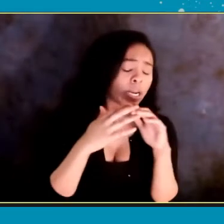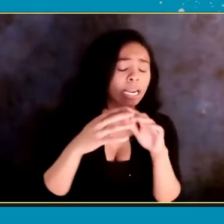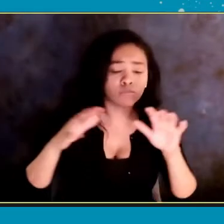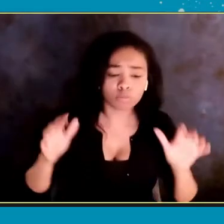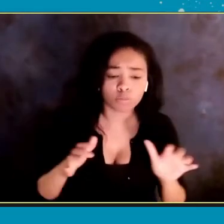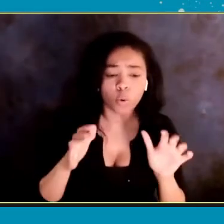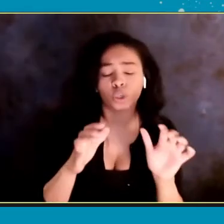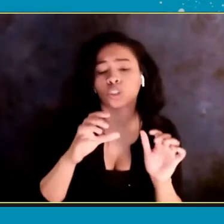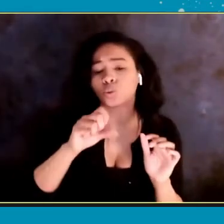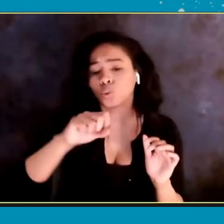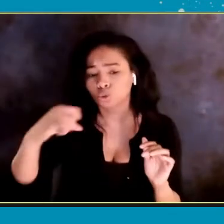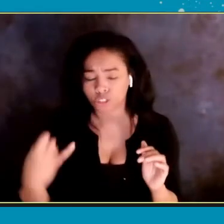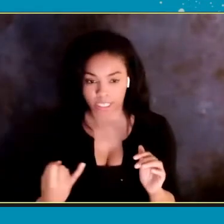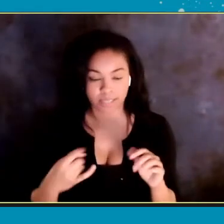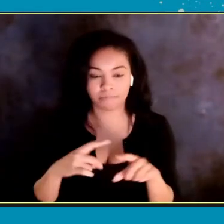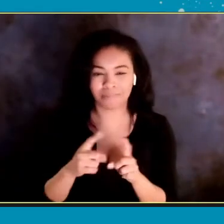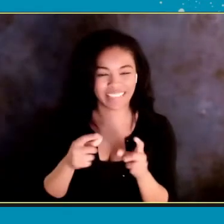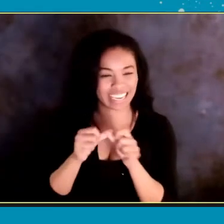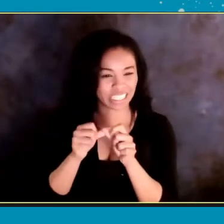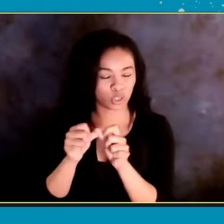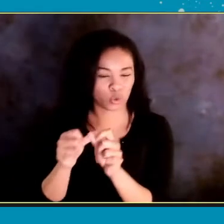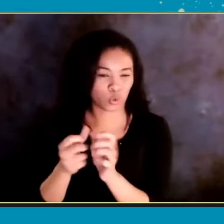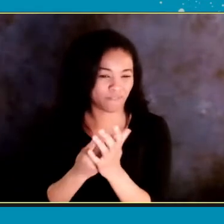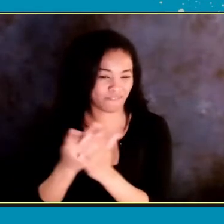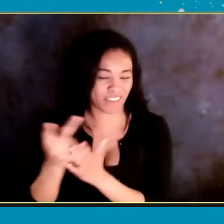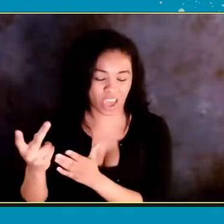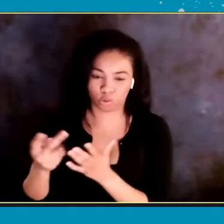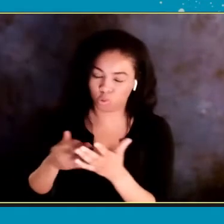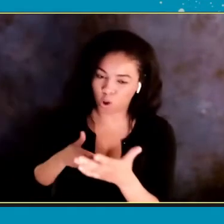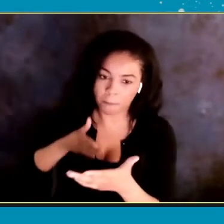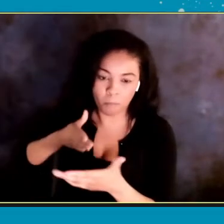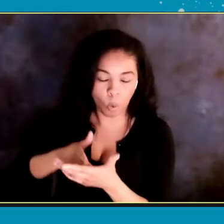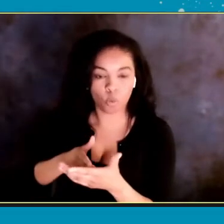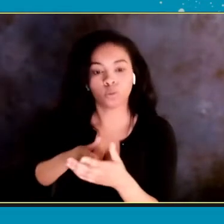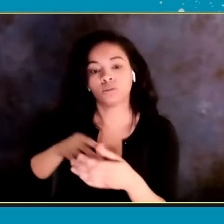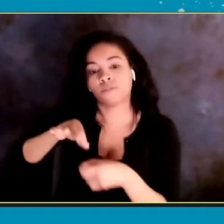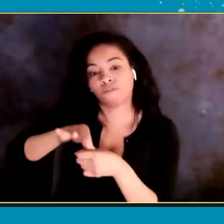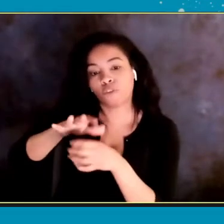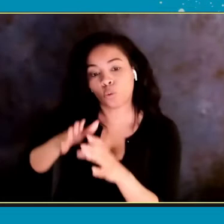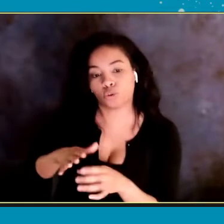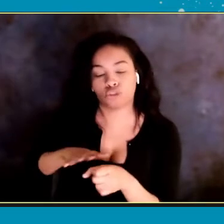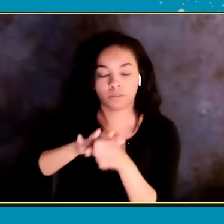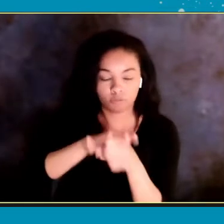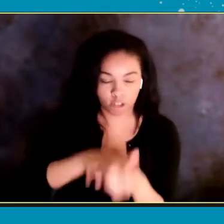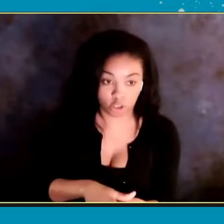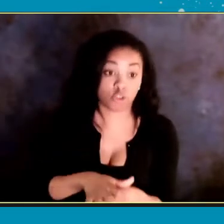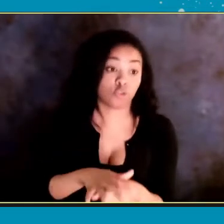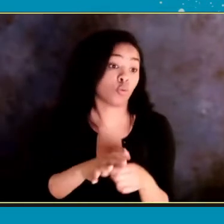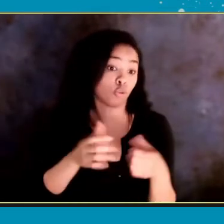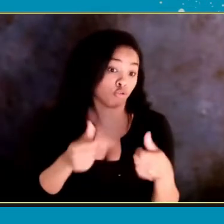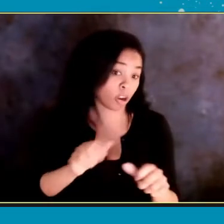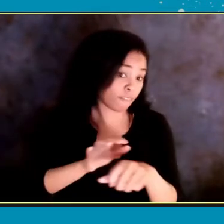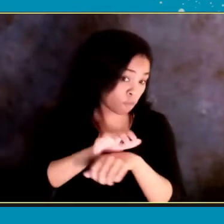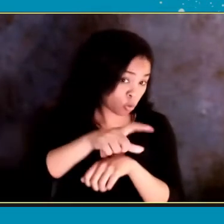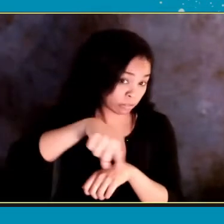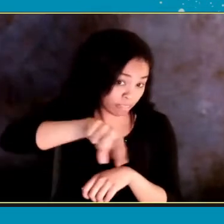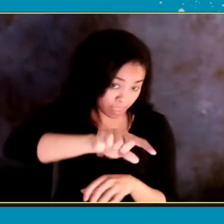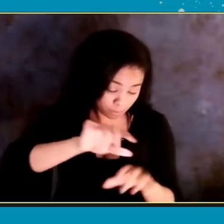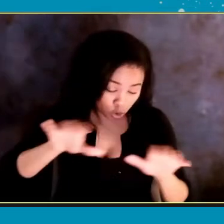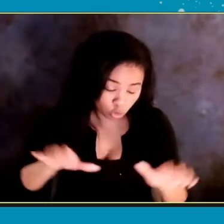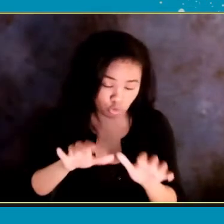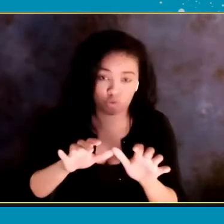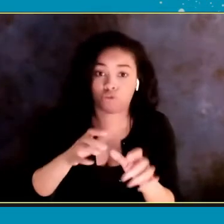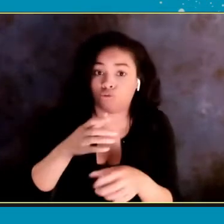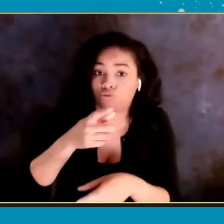continue to fail to oppose voter suppression. So we're calling on them to do the right thing. Right now,